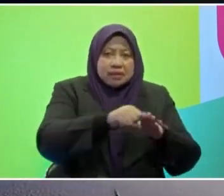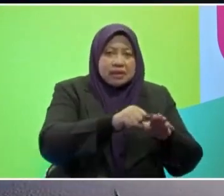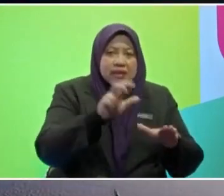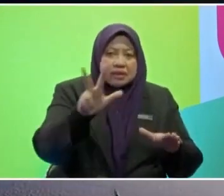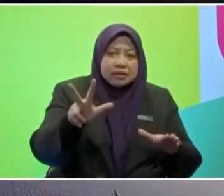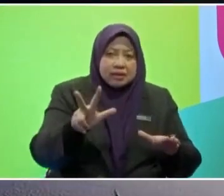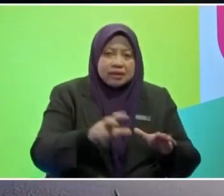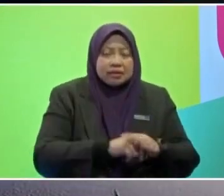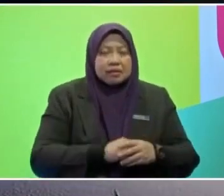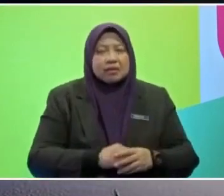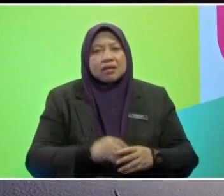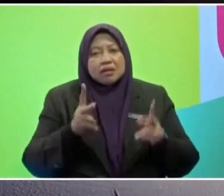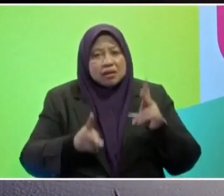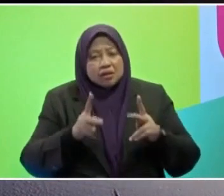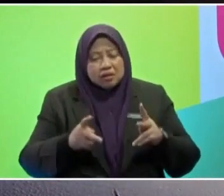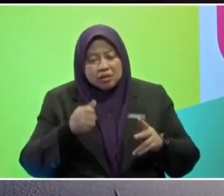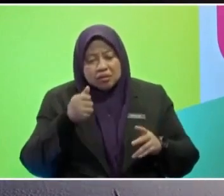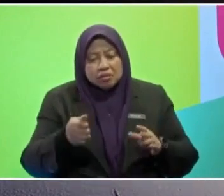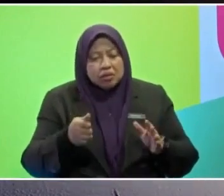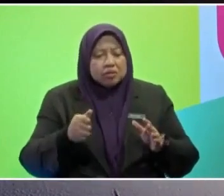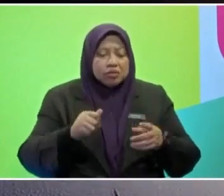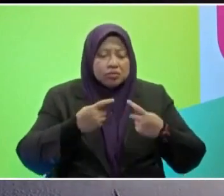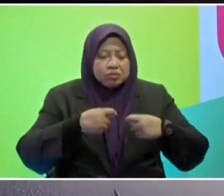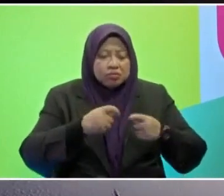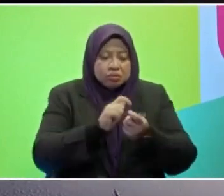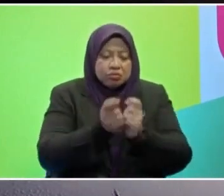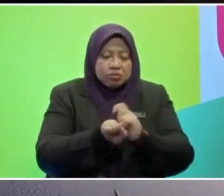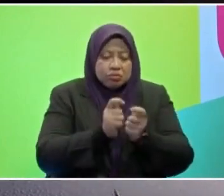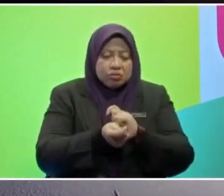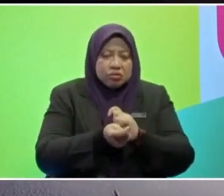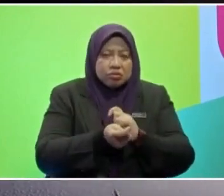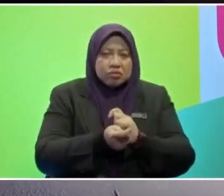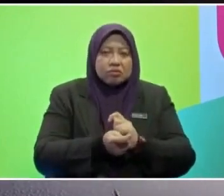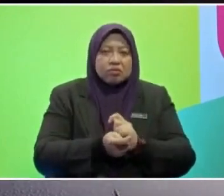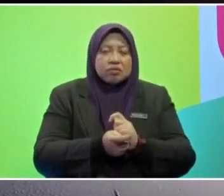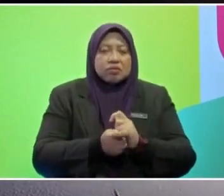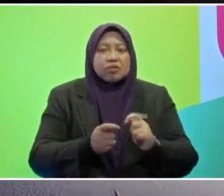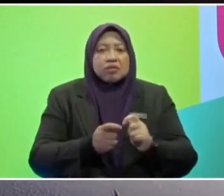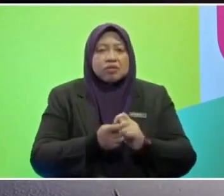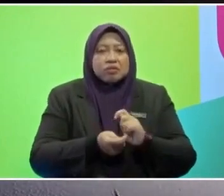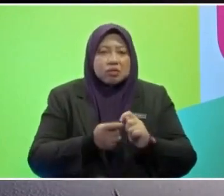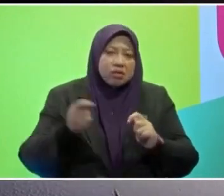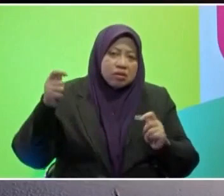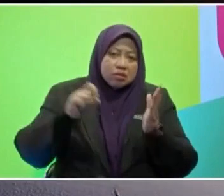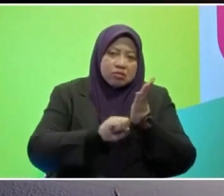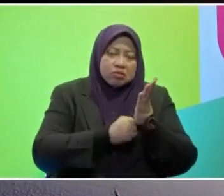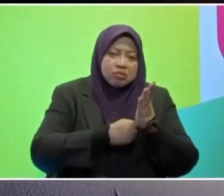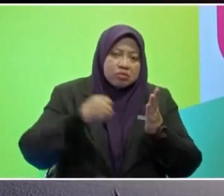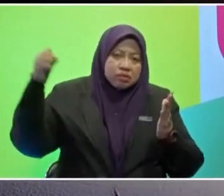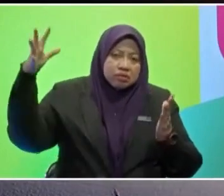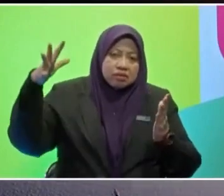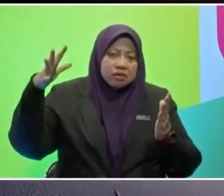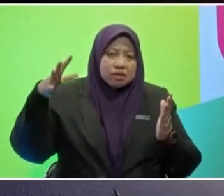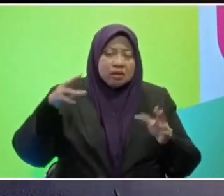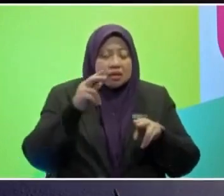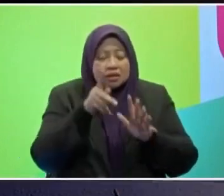the position of the light source, the shape of the shadow also changes. Changes. Okay.